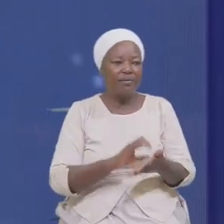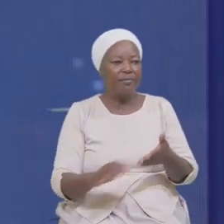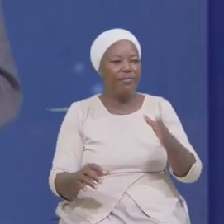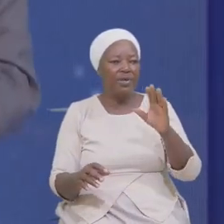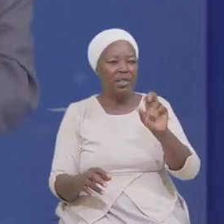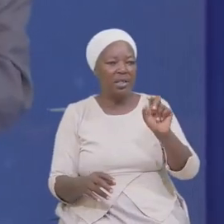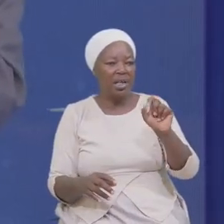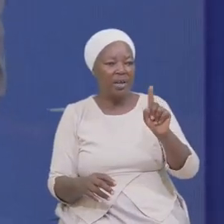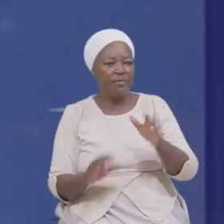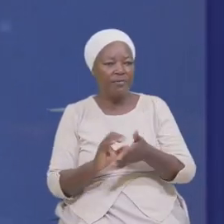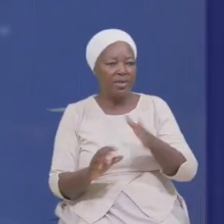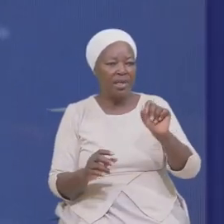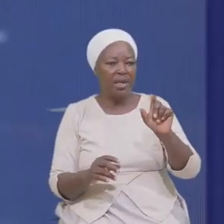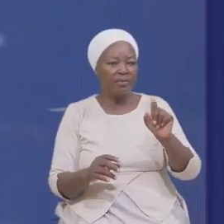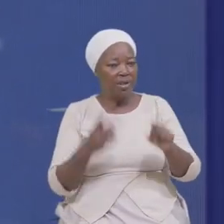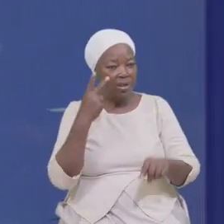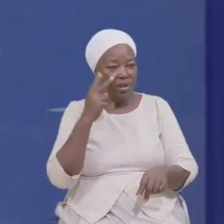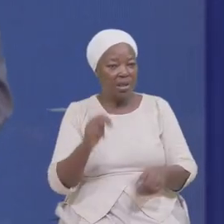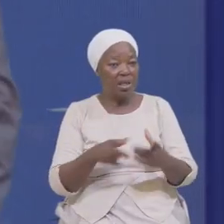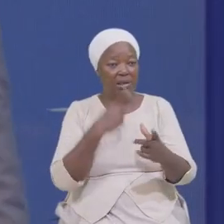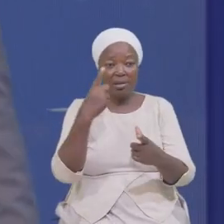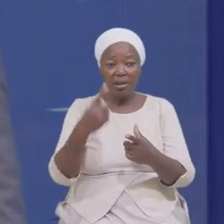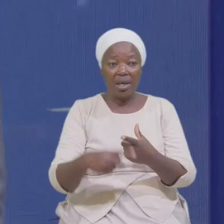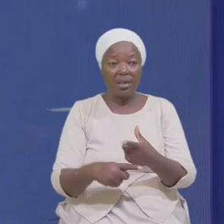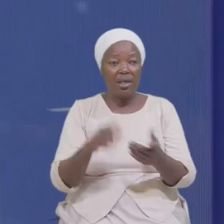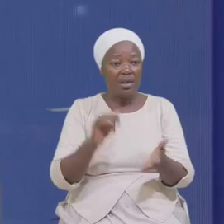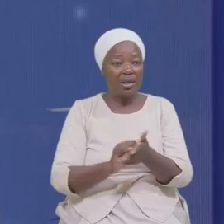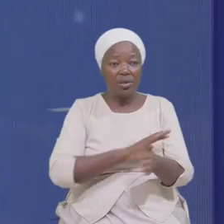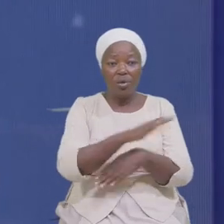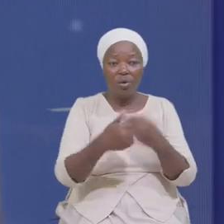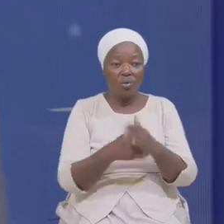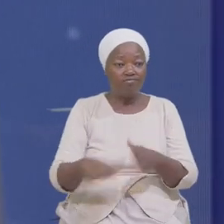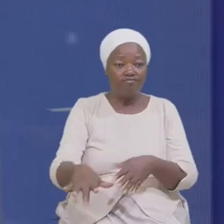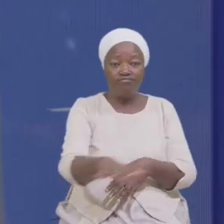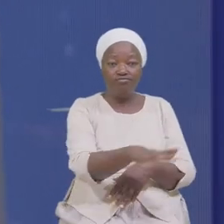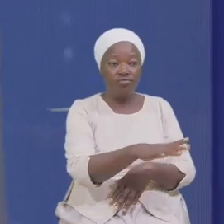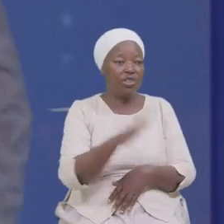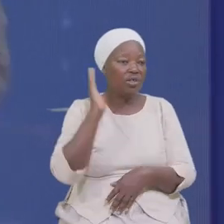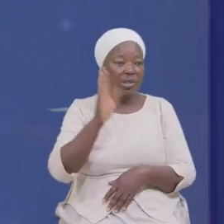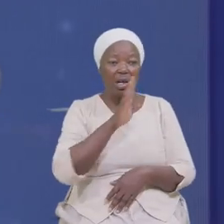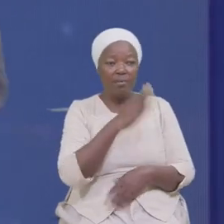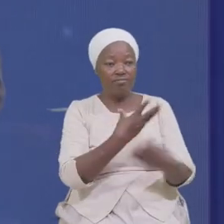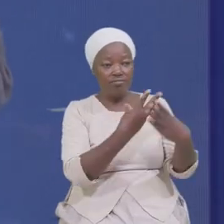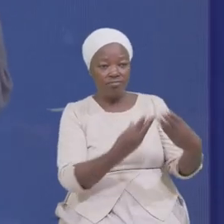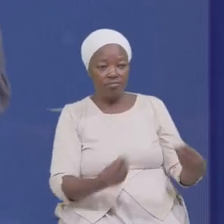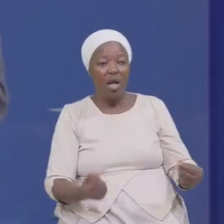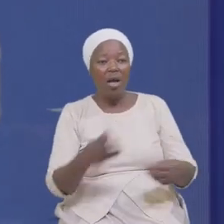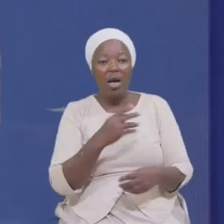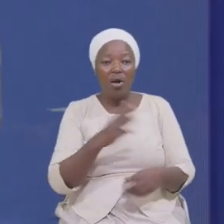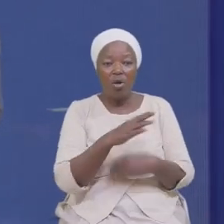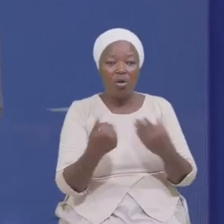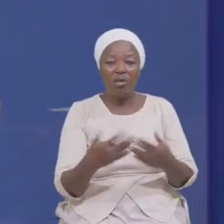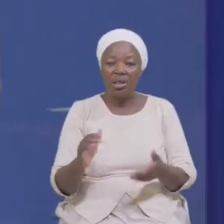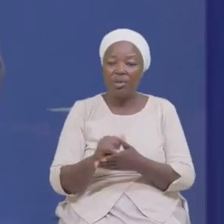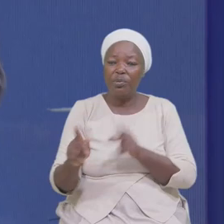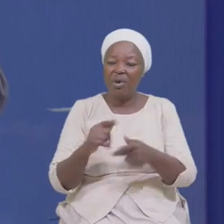in verse 11, seeing then that all these things shall be dissolved, all the things people are running